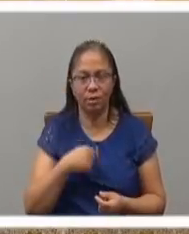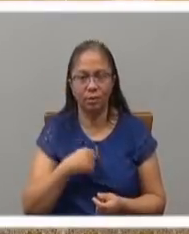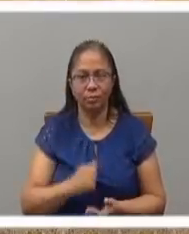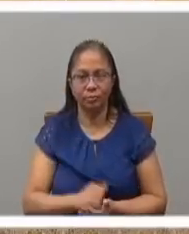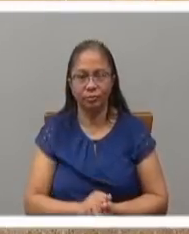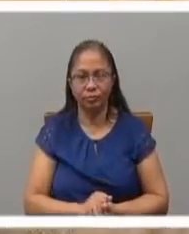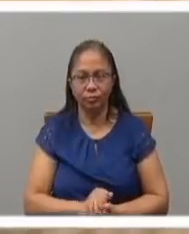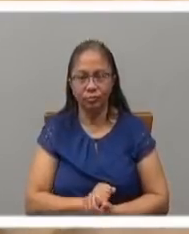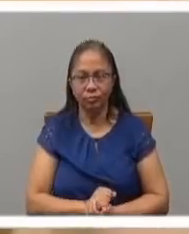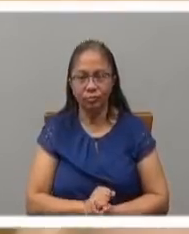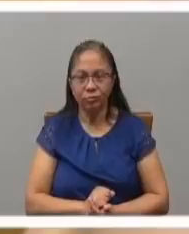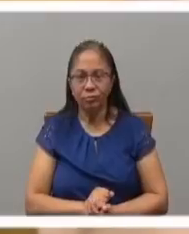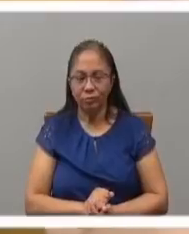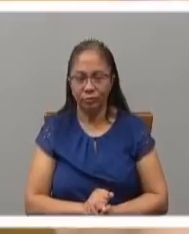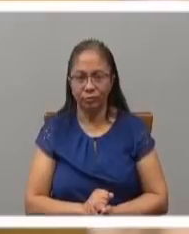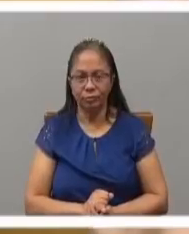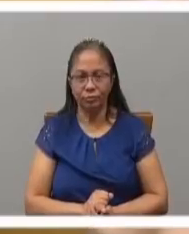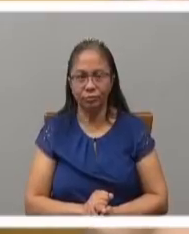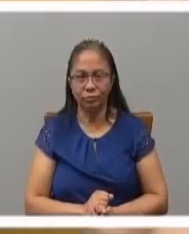me."